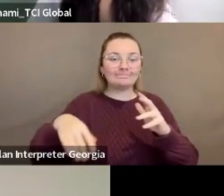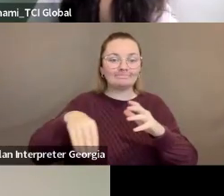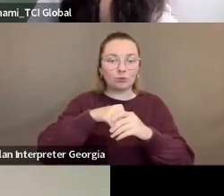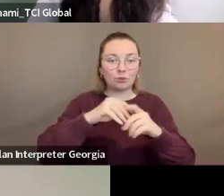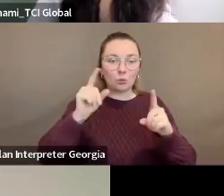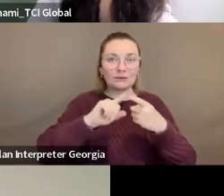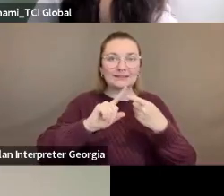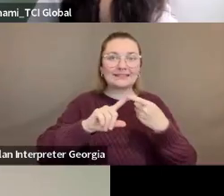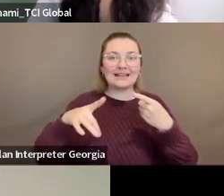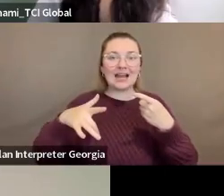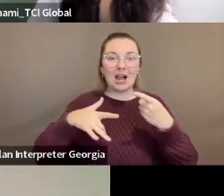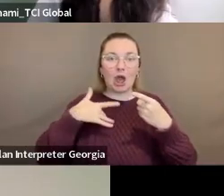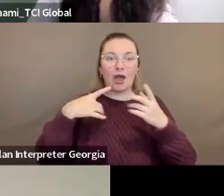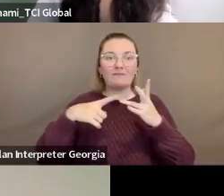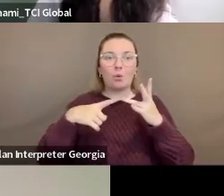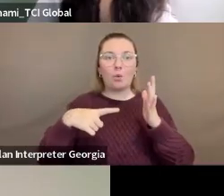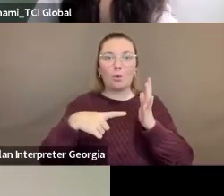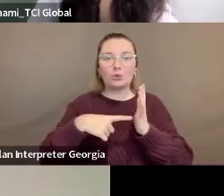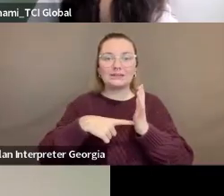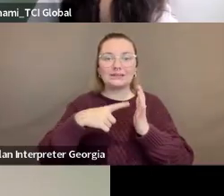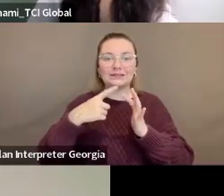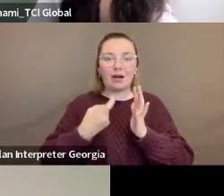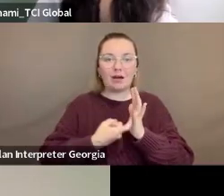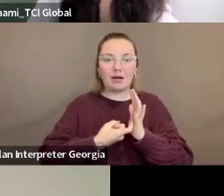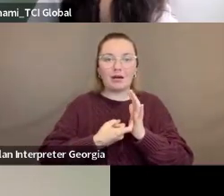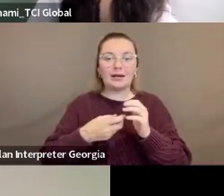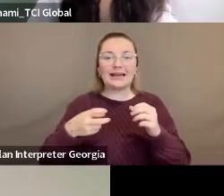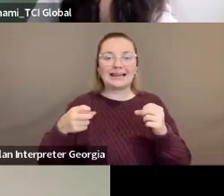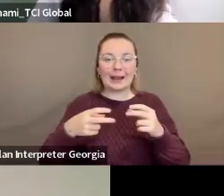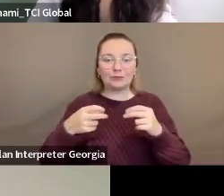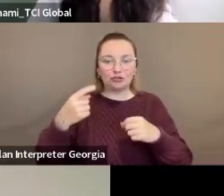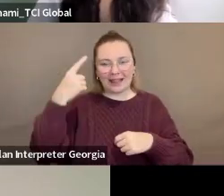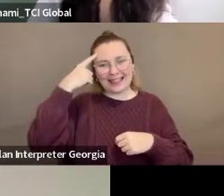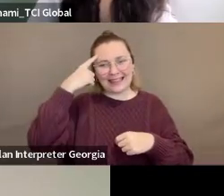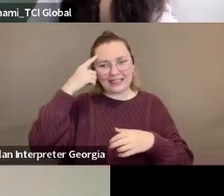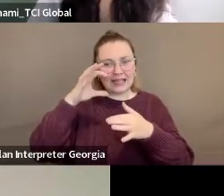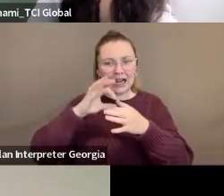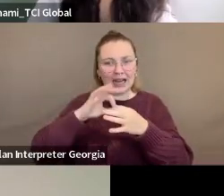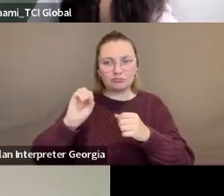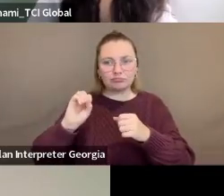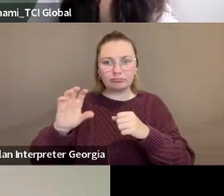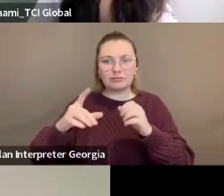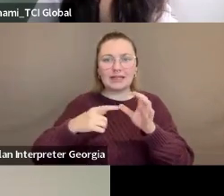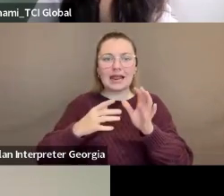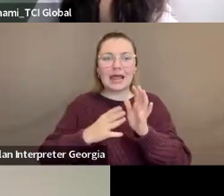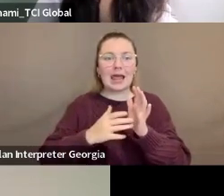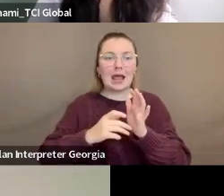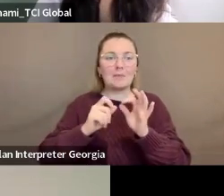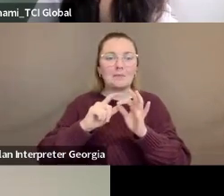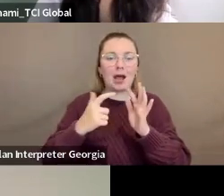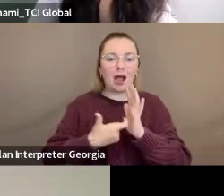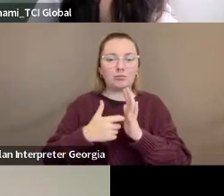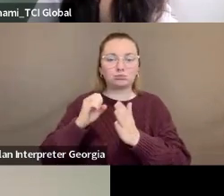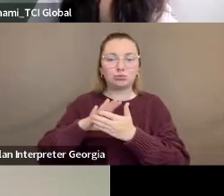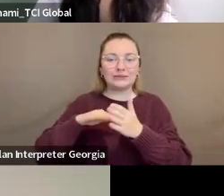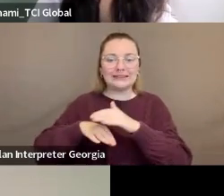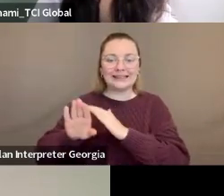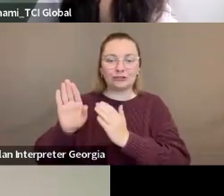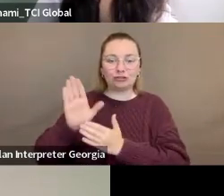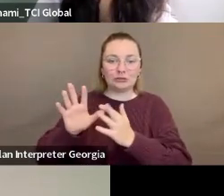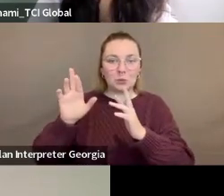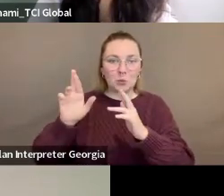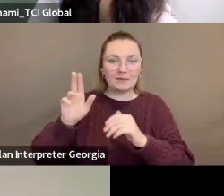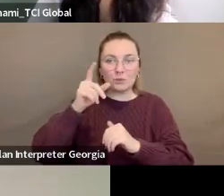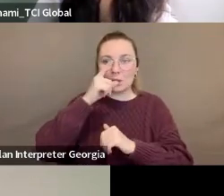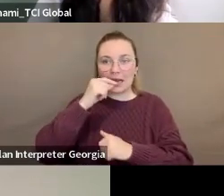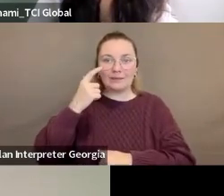including live otter captioning. The link, I think Amber has posted the link in the chat. So hopefully you'll